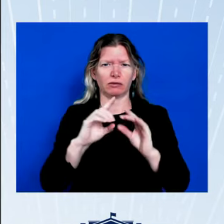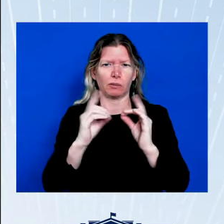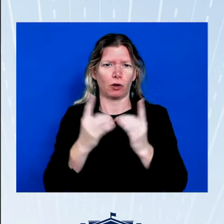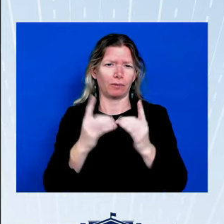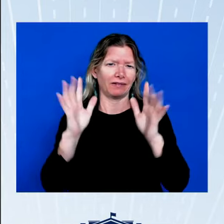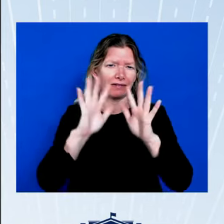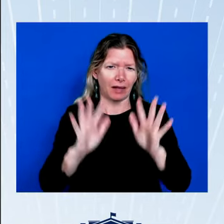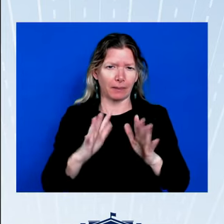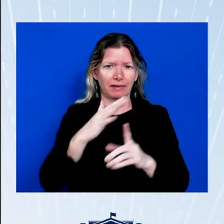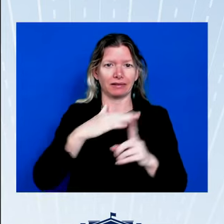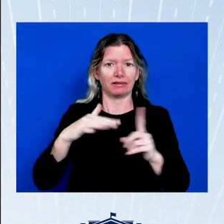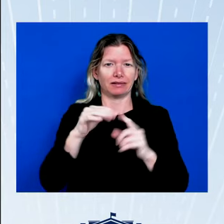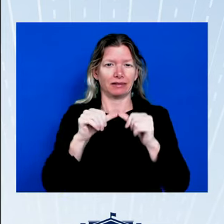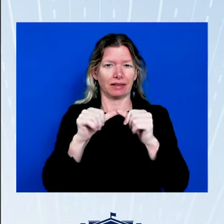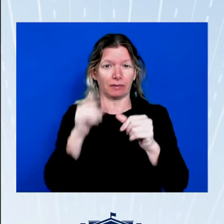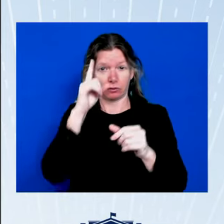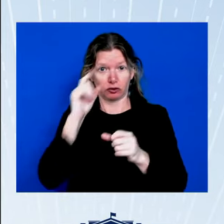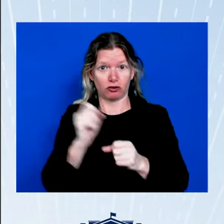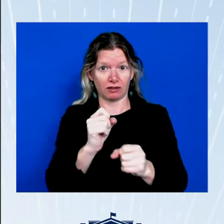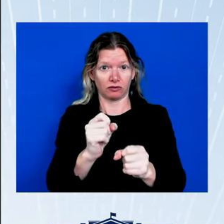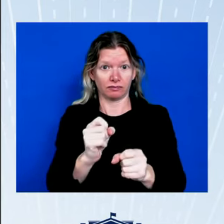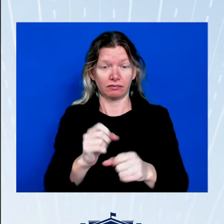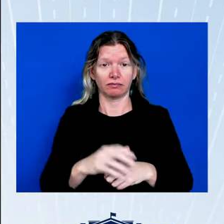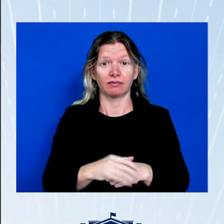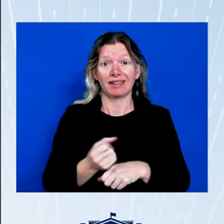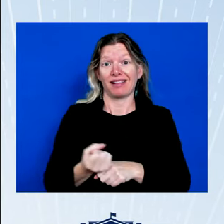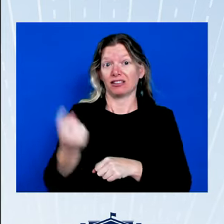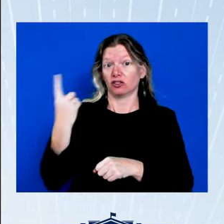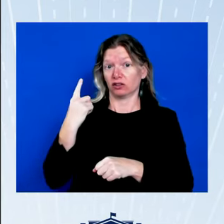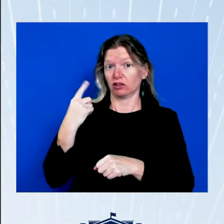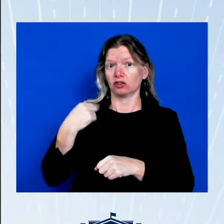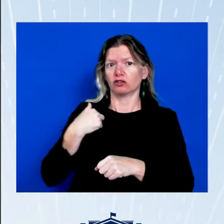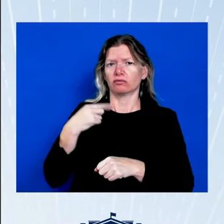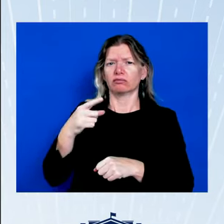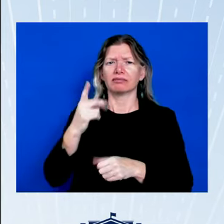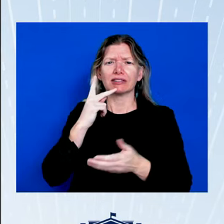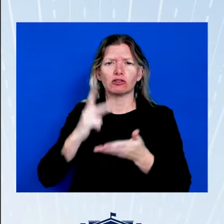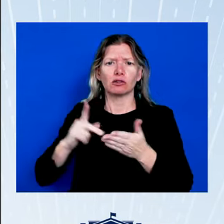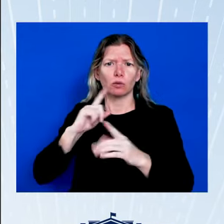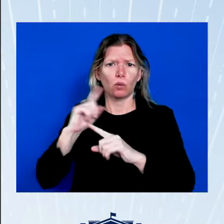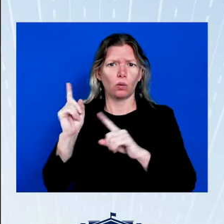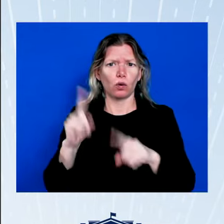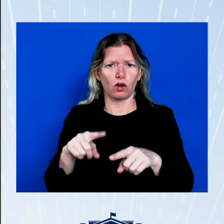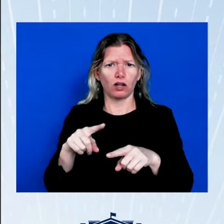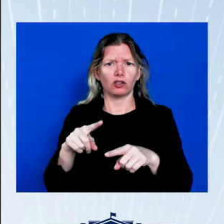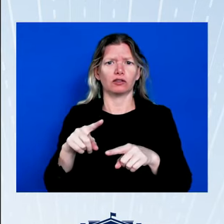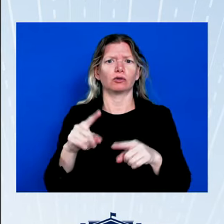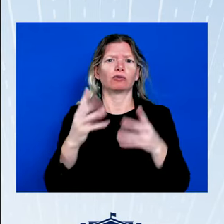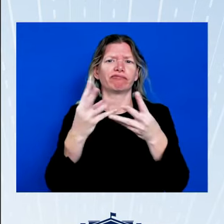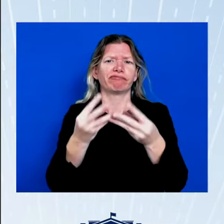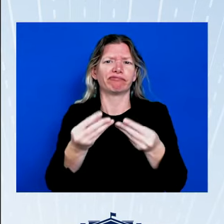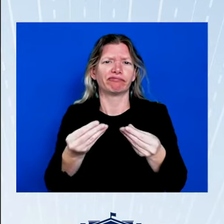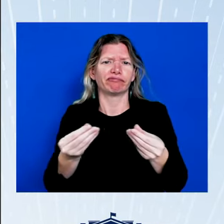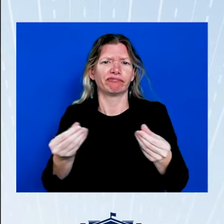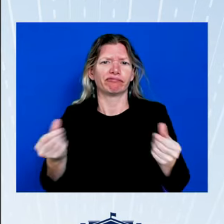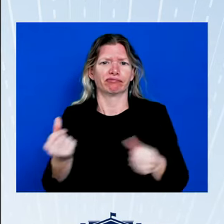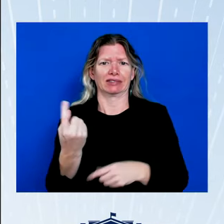issued a secretary's order to phase out the sale of single-use plastics on Interior managed lands by